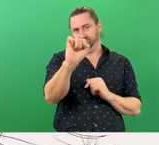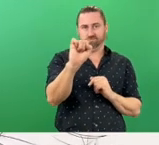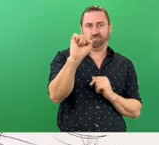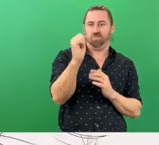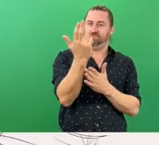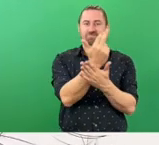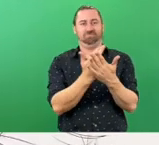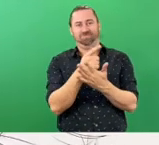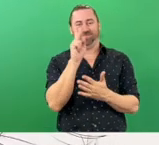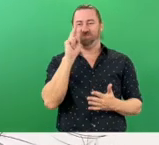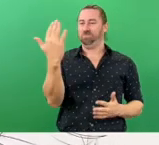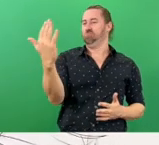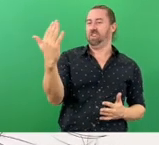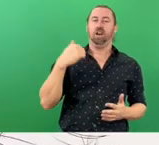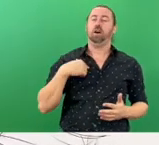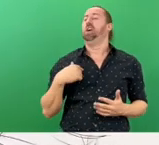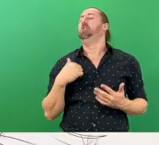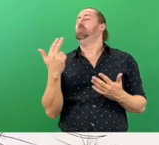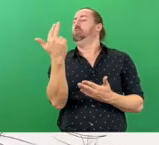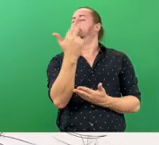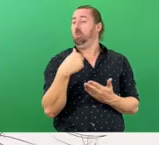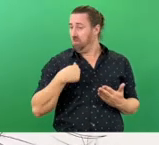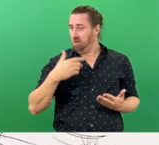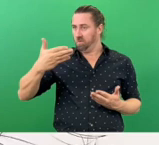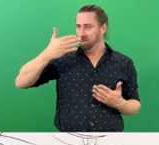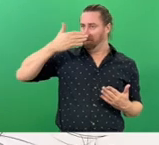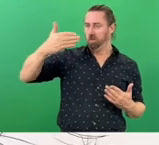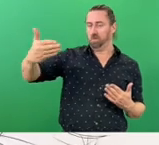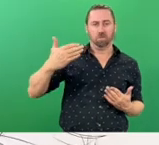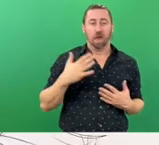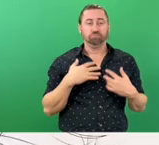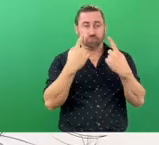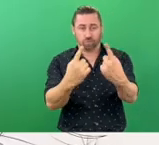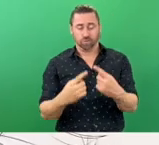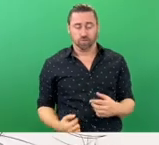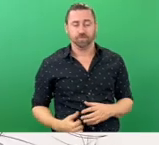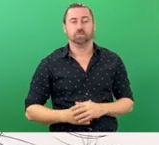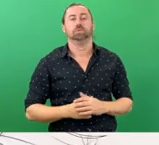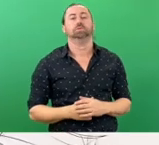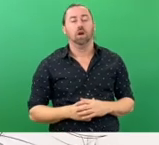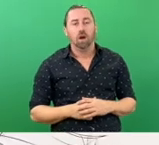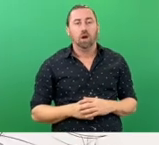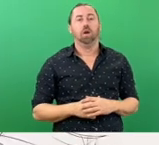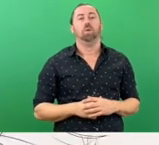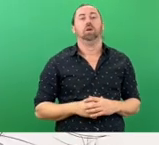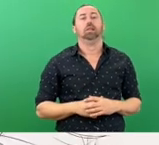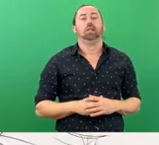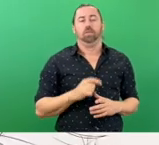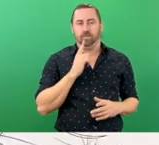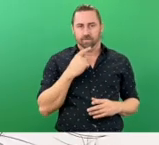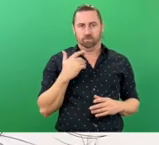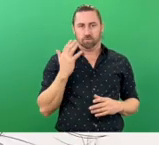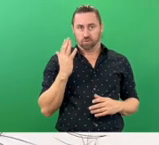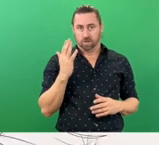know, you are the one who's looking in your mirror. You know how much of you can see right now. And what I'd like you to do is, instead of sitting, I'm going to